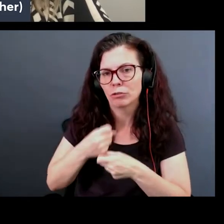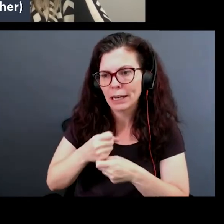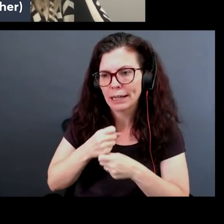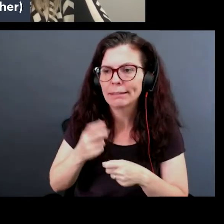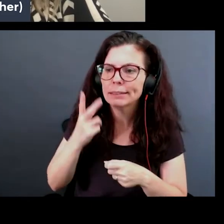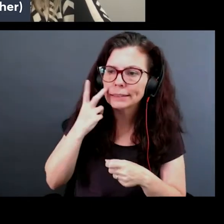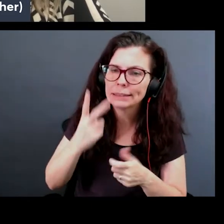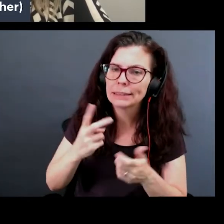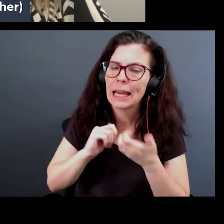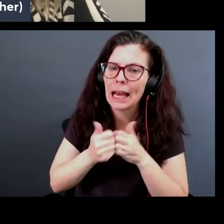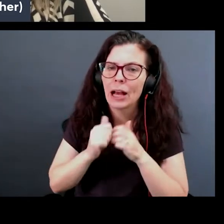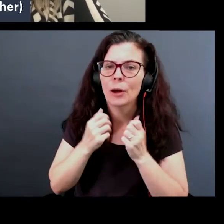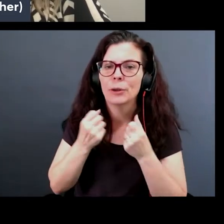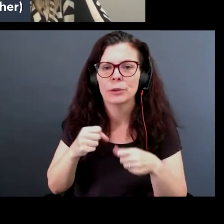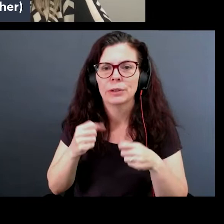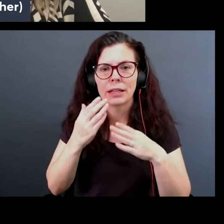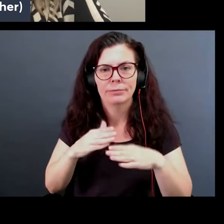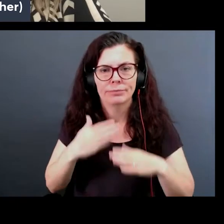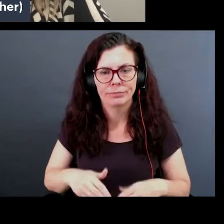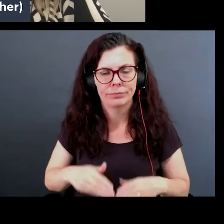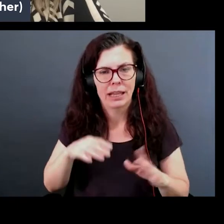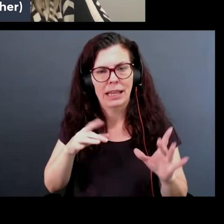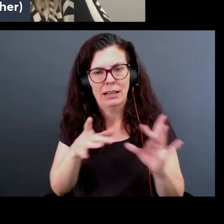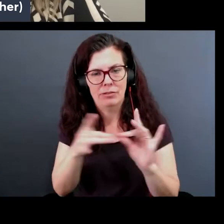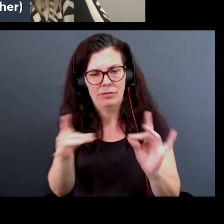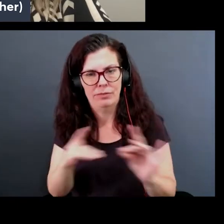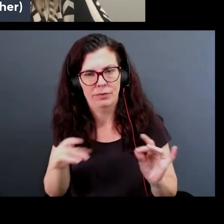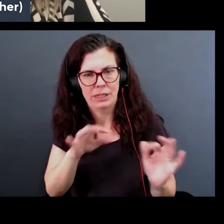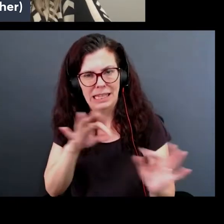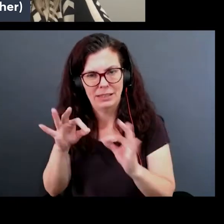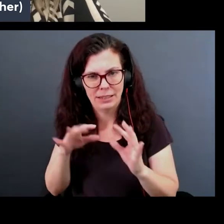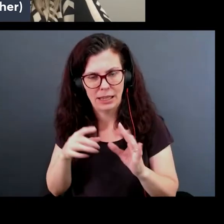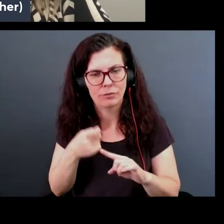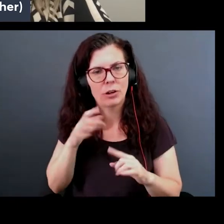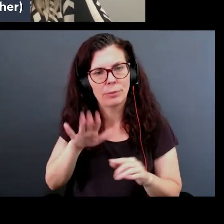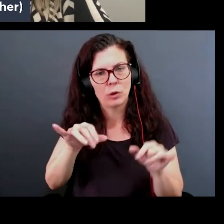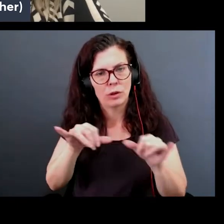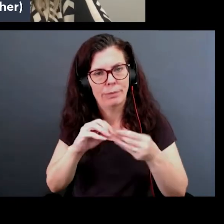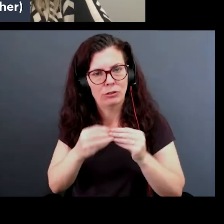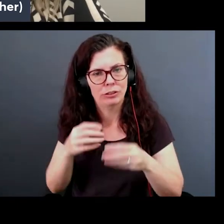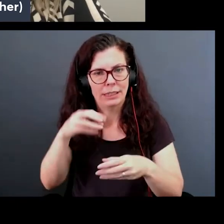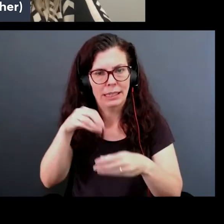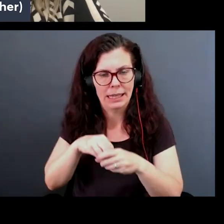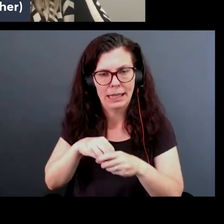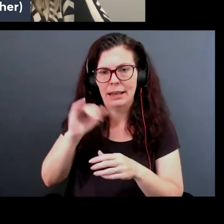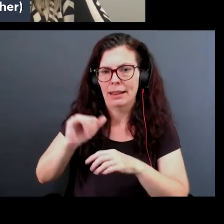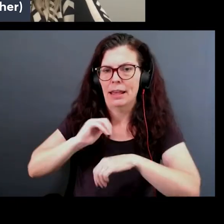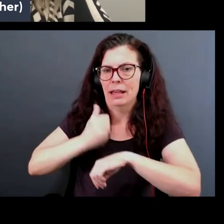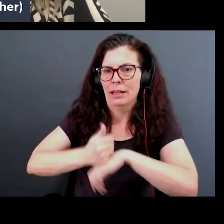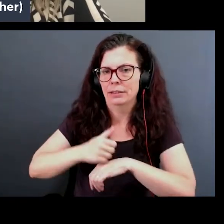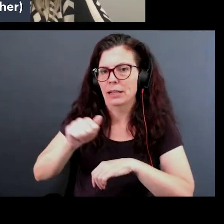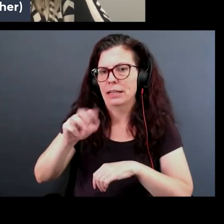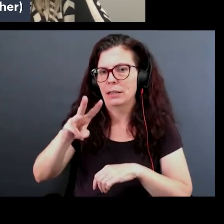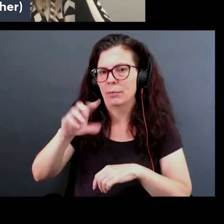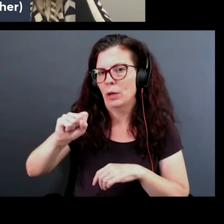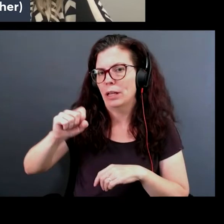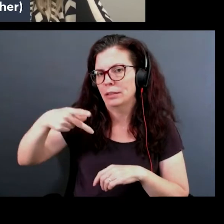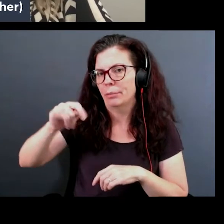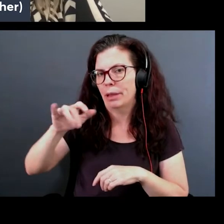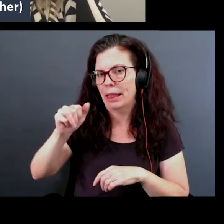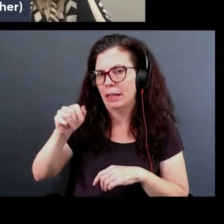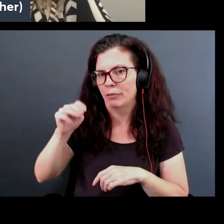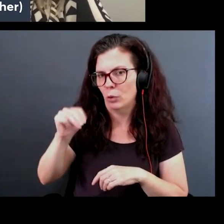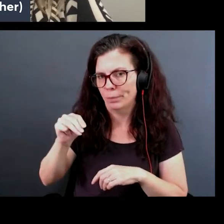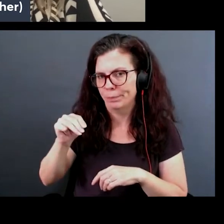can derive a pattern or insights across metrics from in your AWS platform. Got it. Okay, so you said the key word to